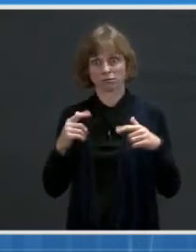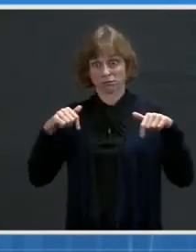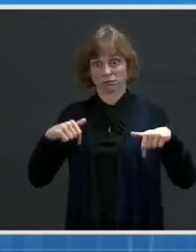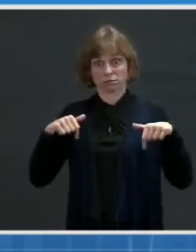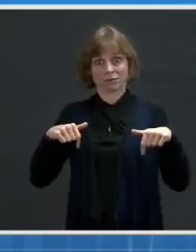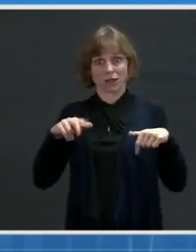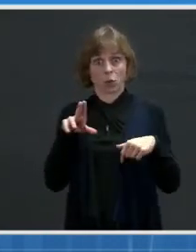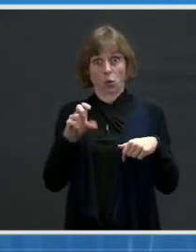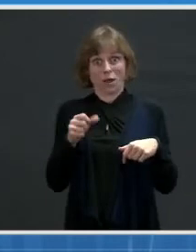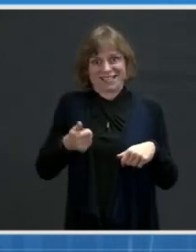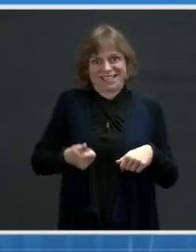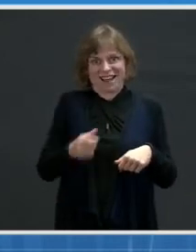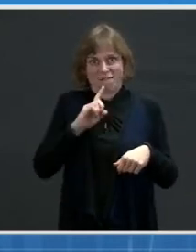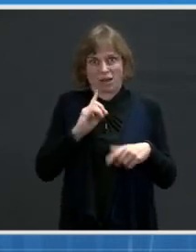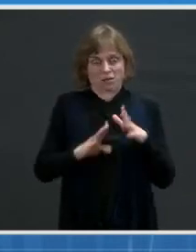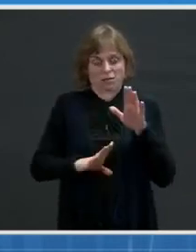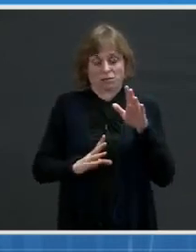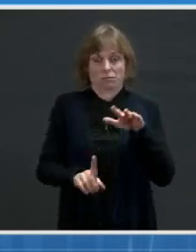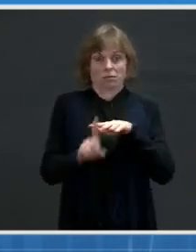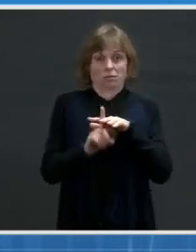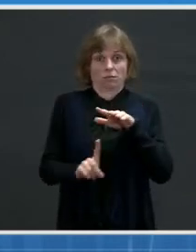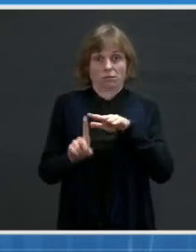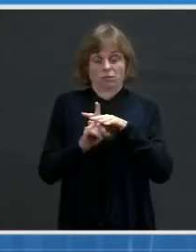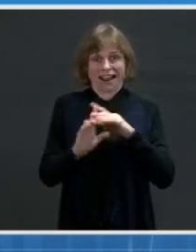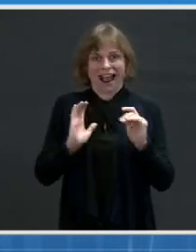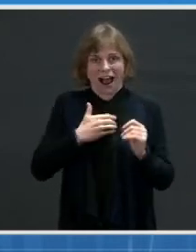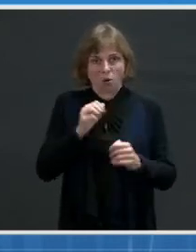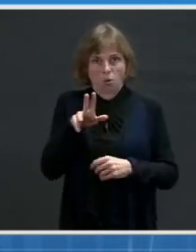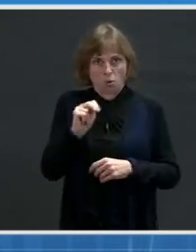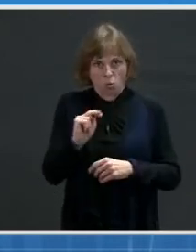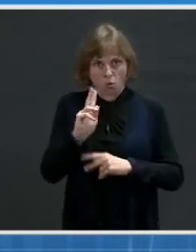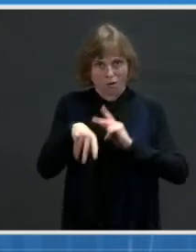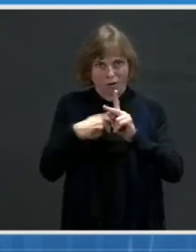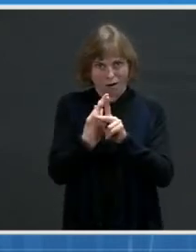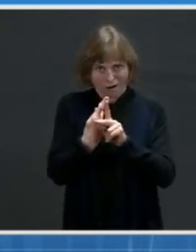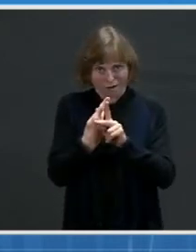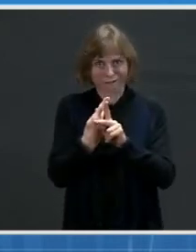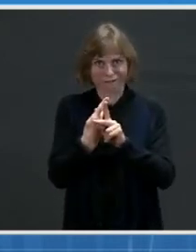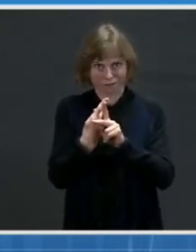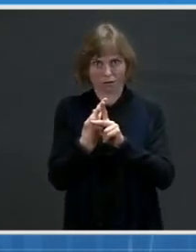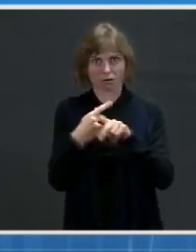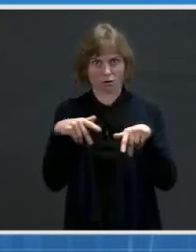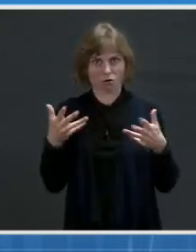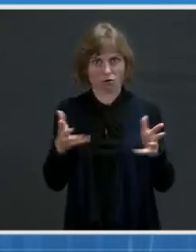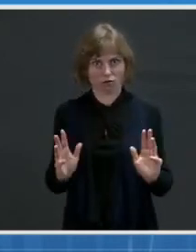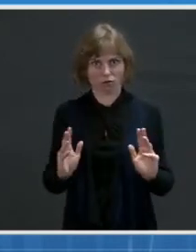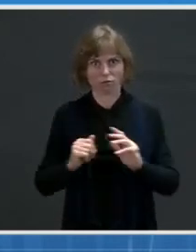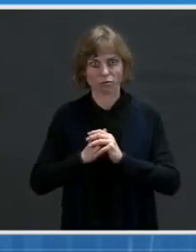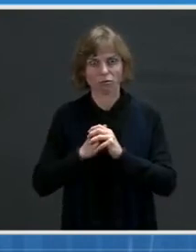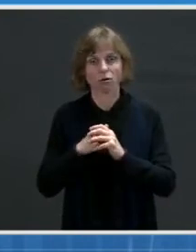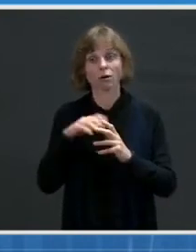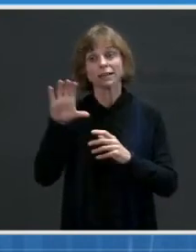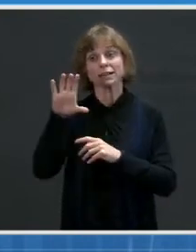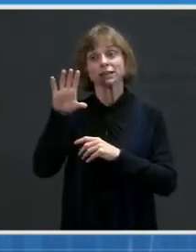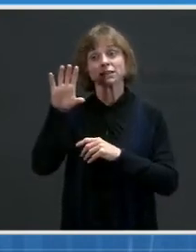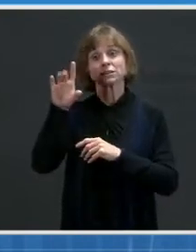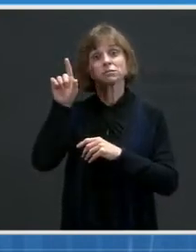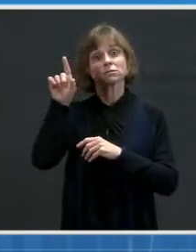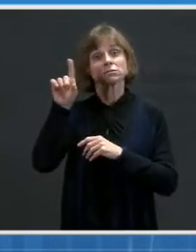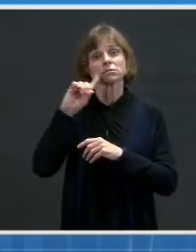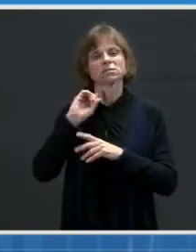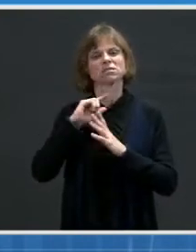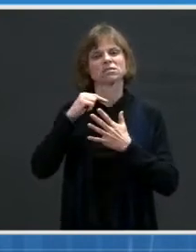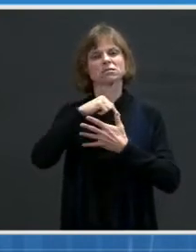country. With regard to vaccines, the FDA outlines the scientific recommendations for